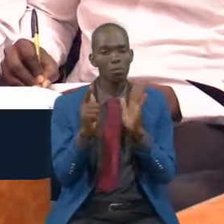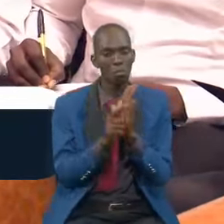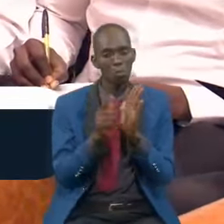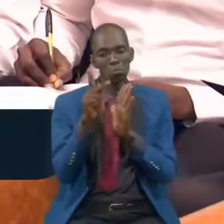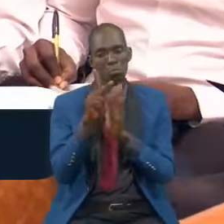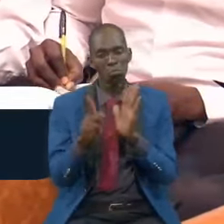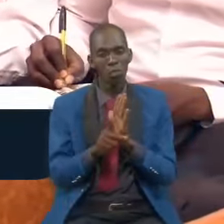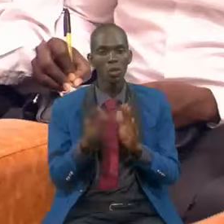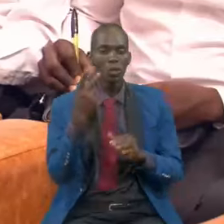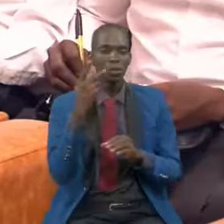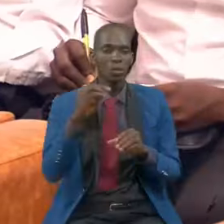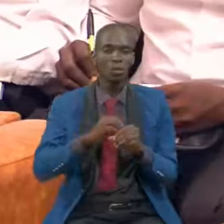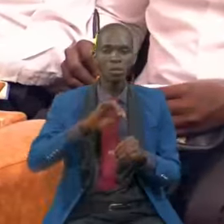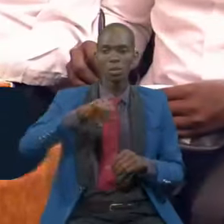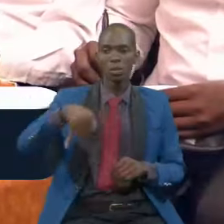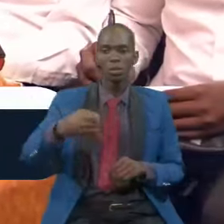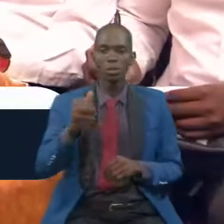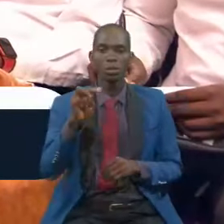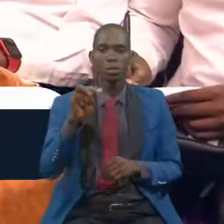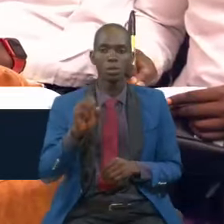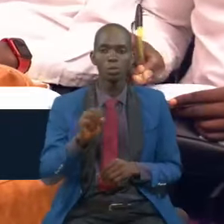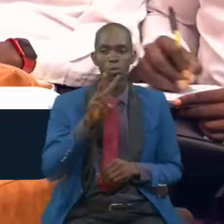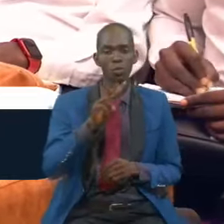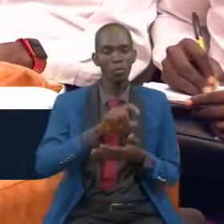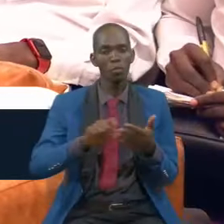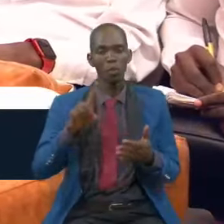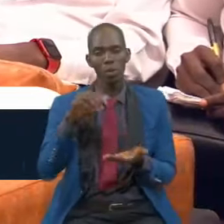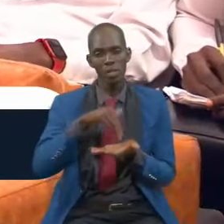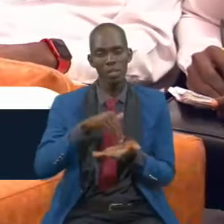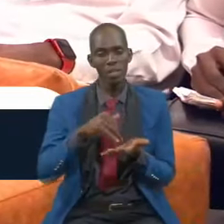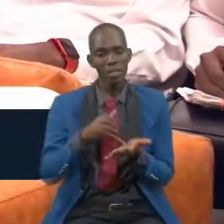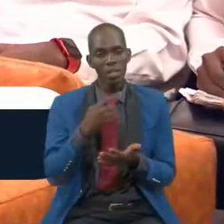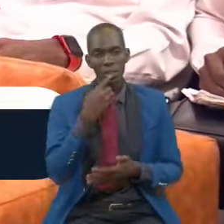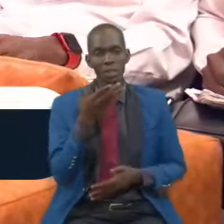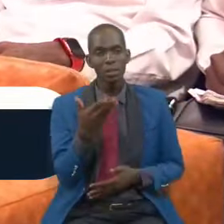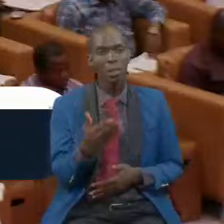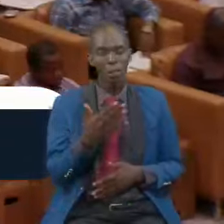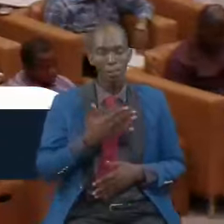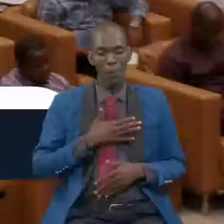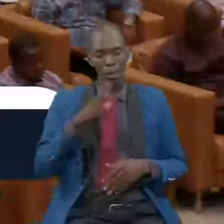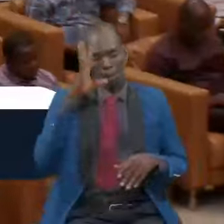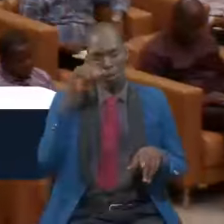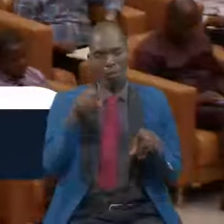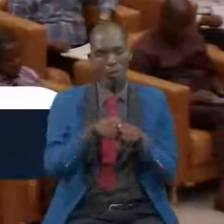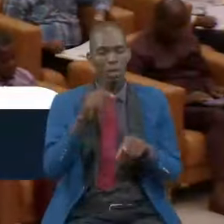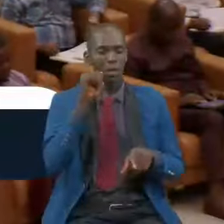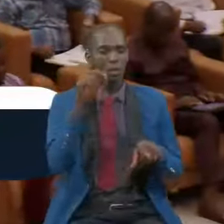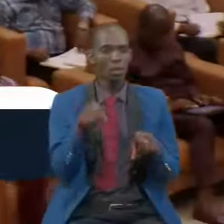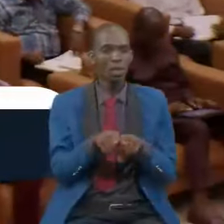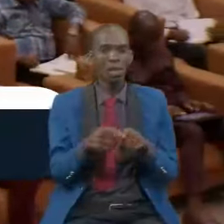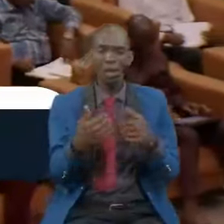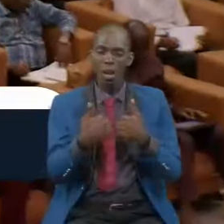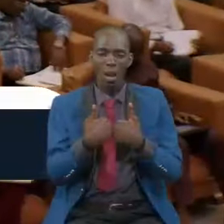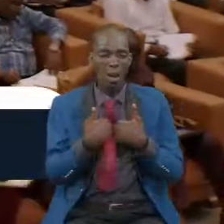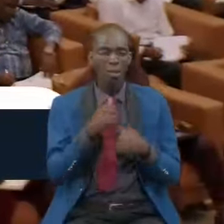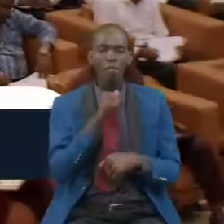at that, James chapter 2 again, verse 1. It says, my brethren, have not